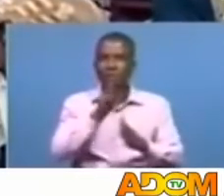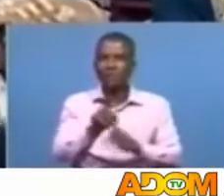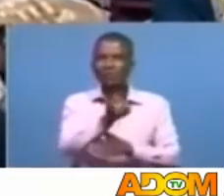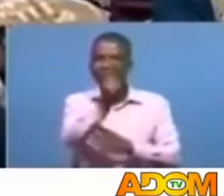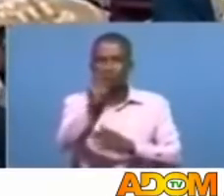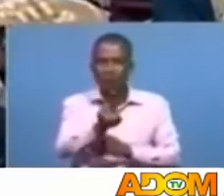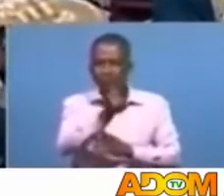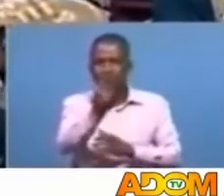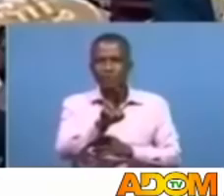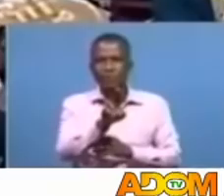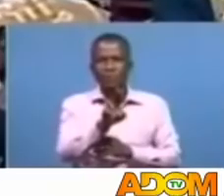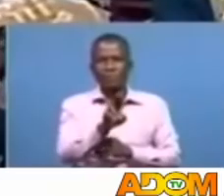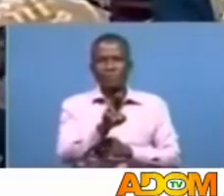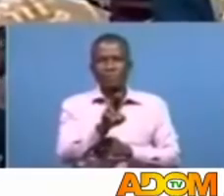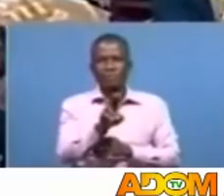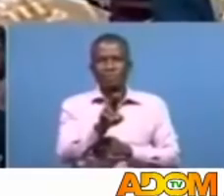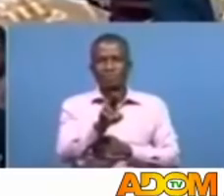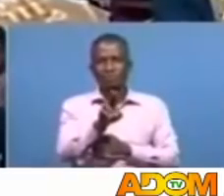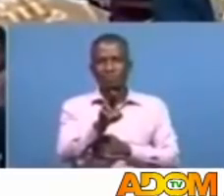applied.